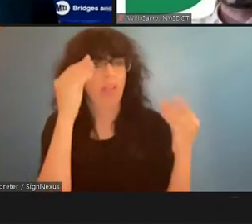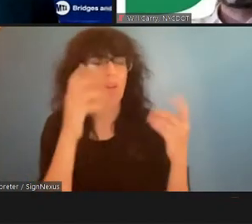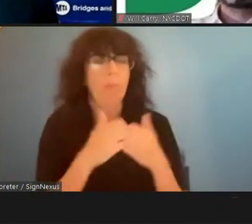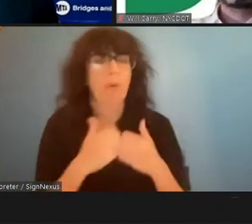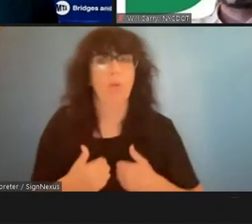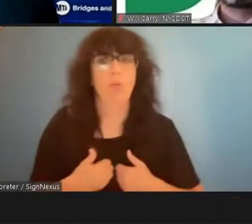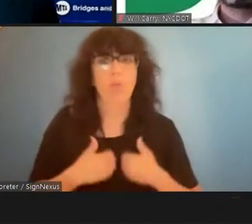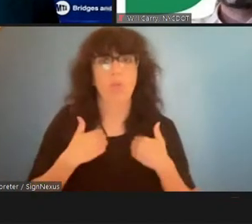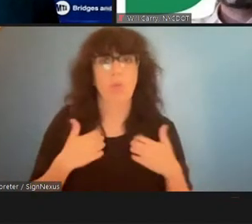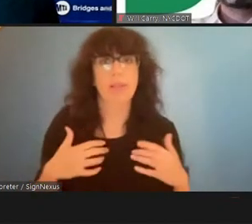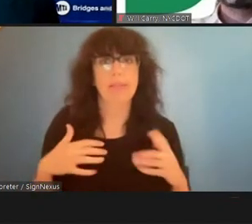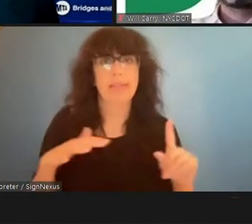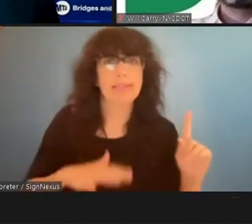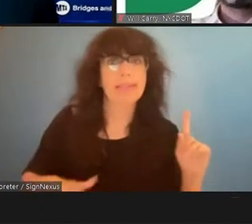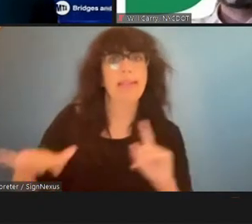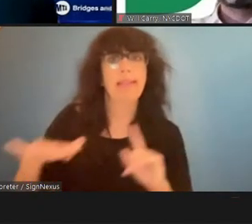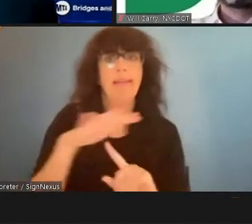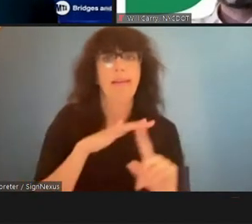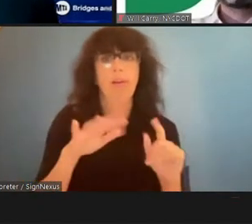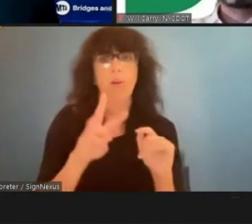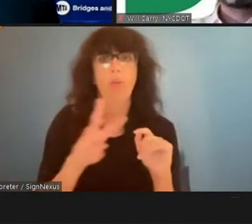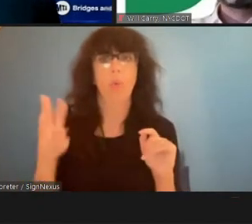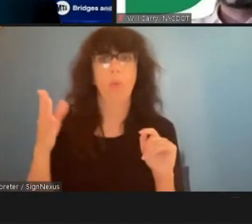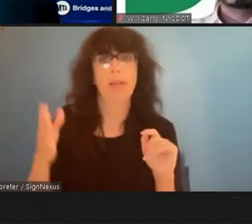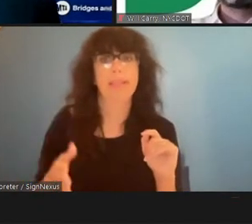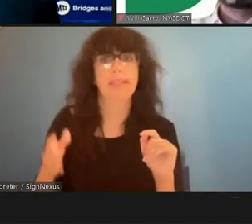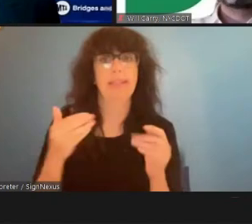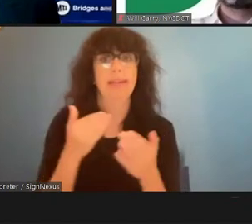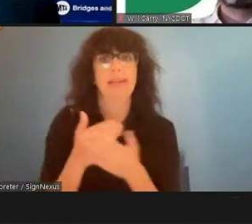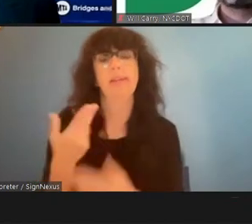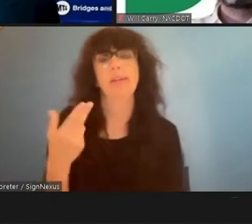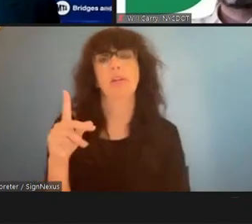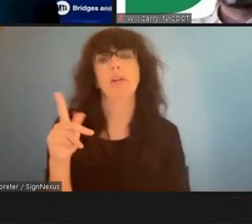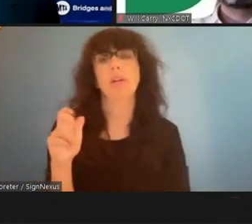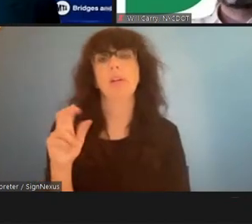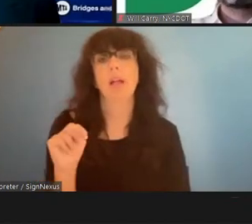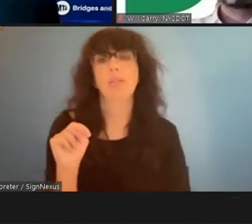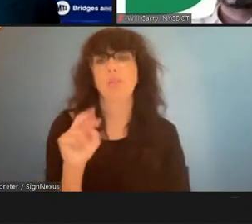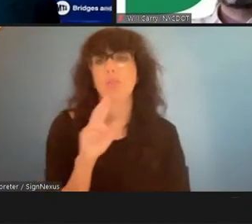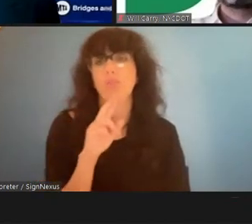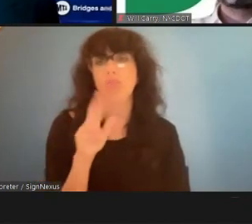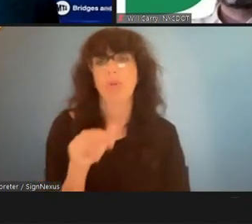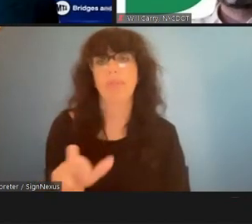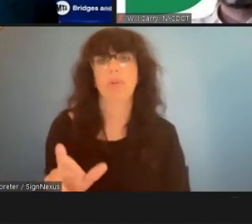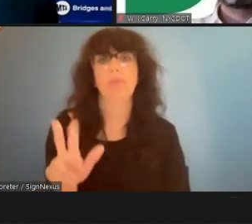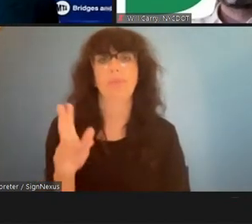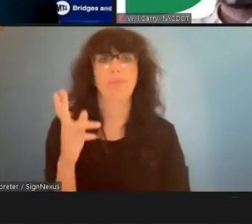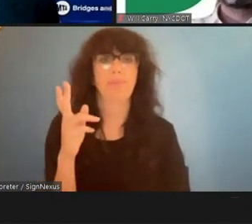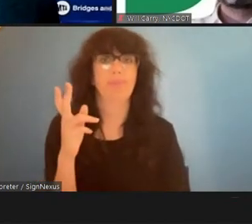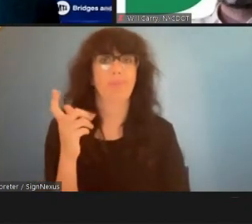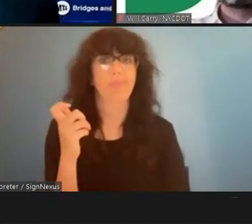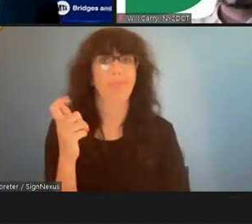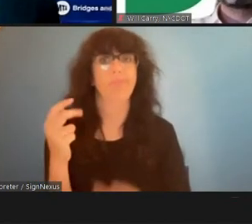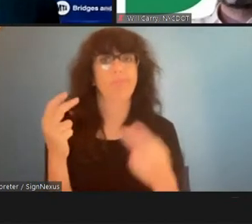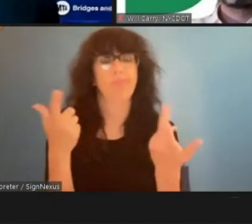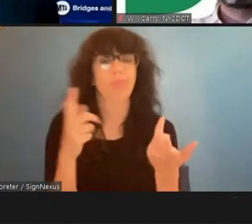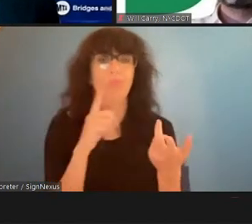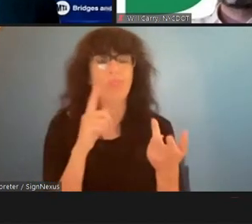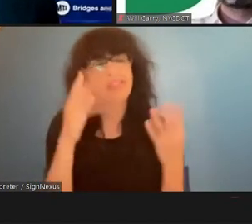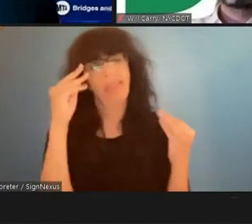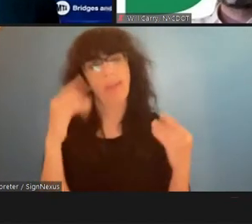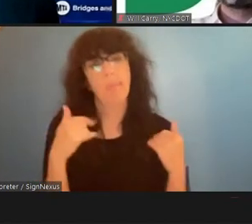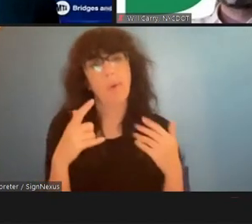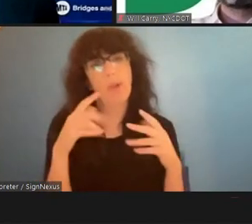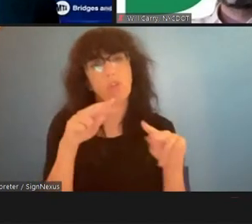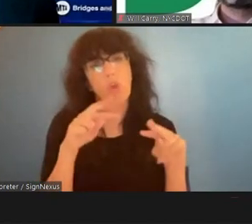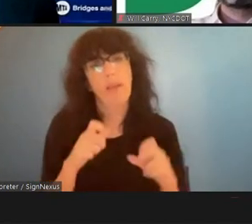near um near the hudson the hudson river so look for us look out for us understand thank